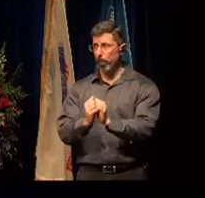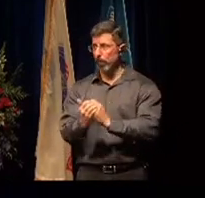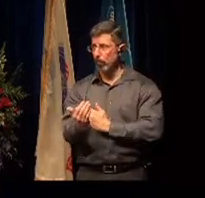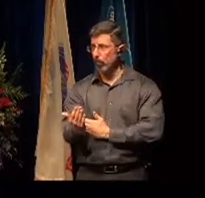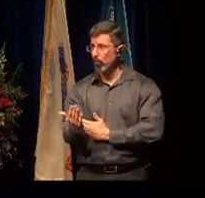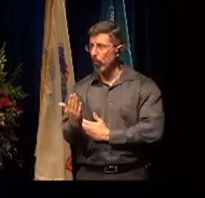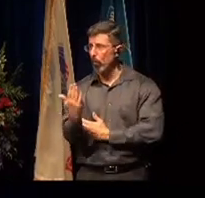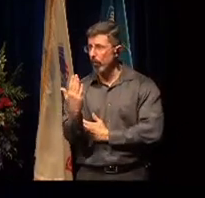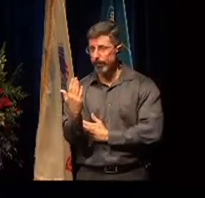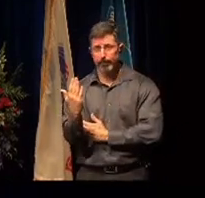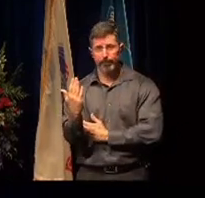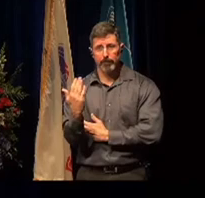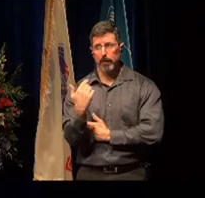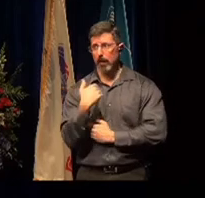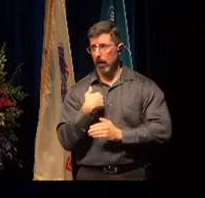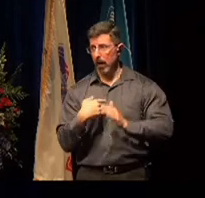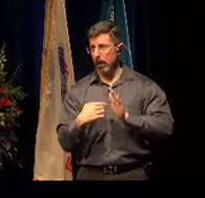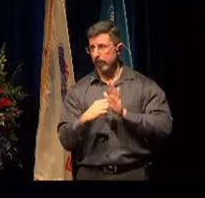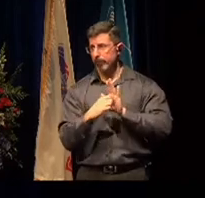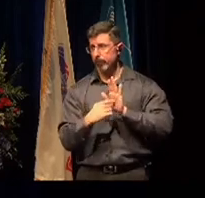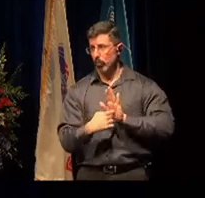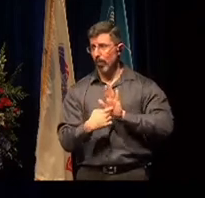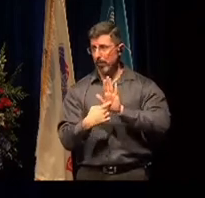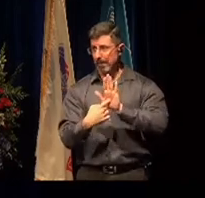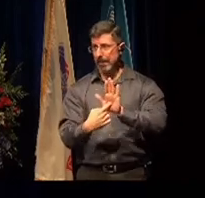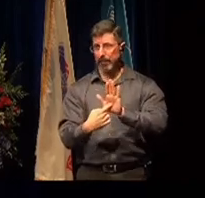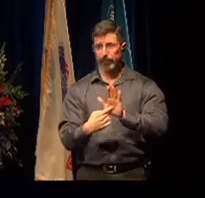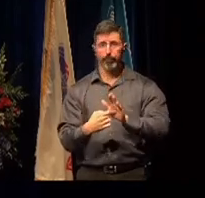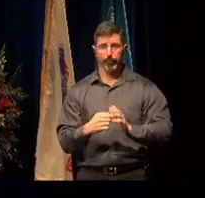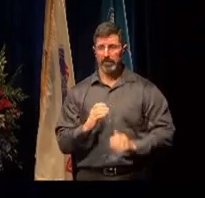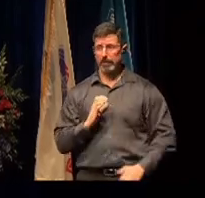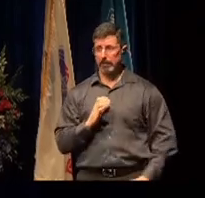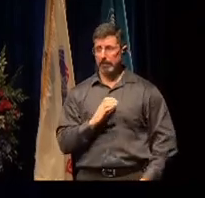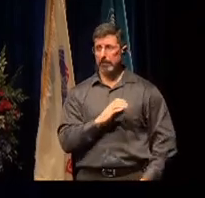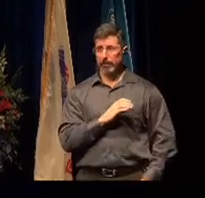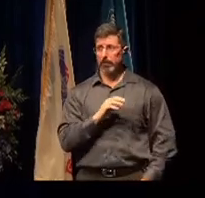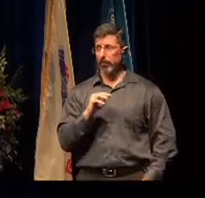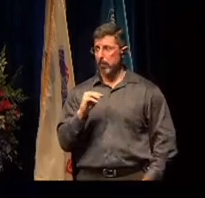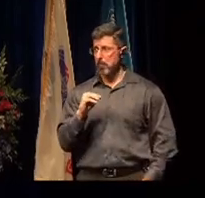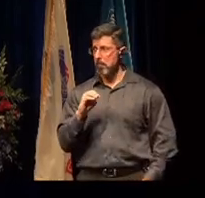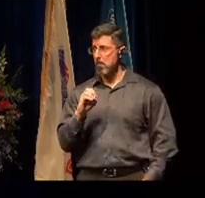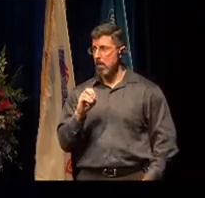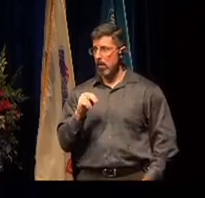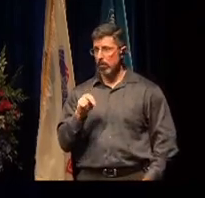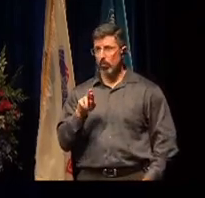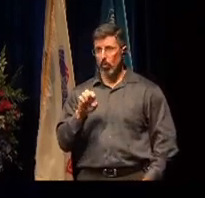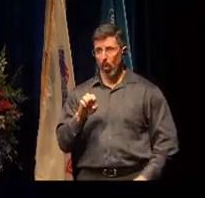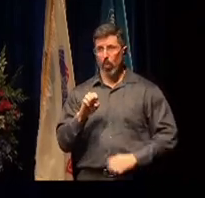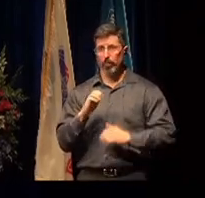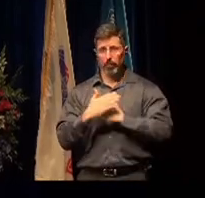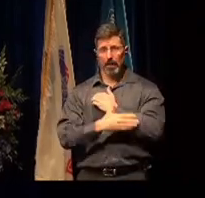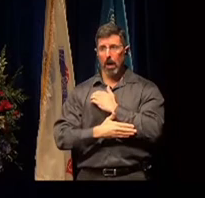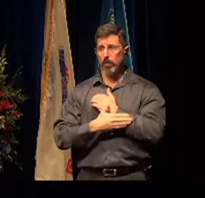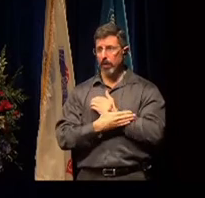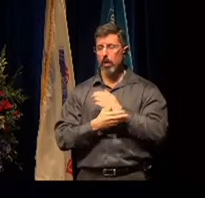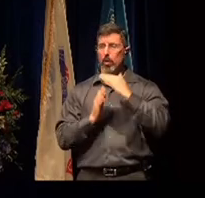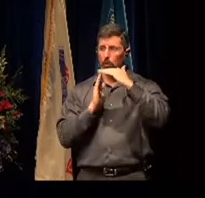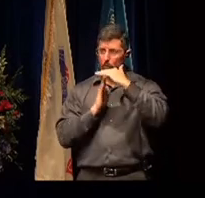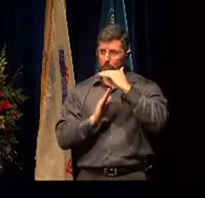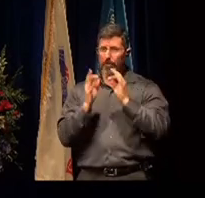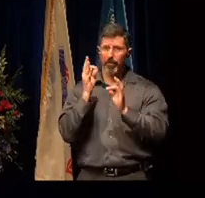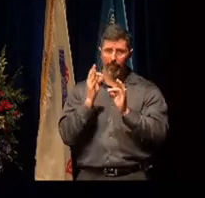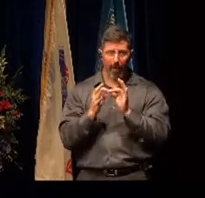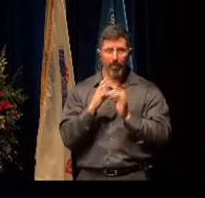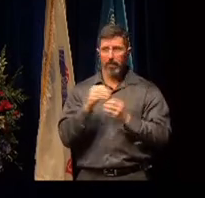residents and the citizens of Monroe County. Humility, faith, love, and family, and fellow